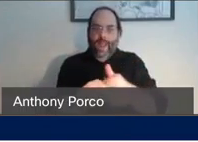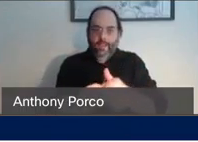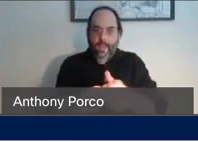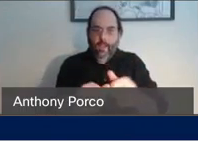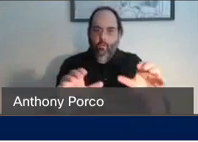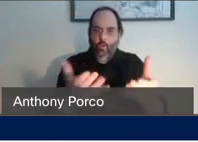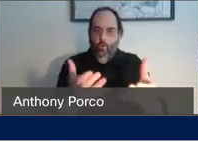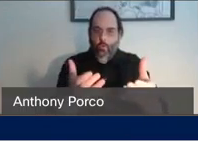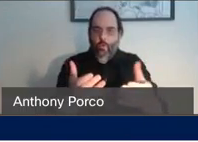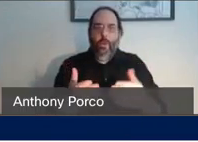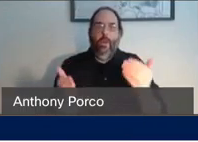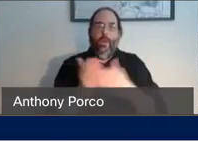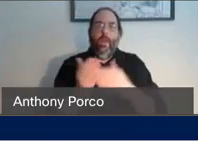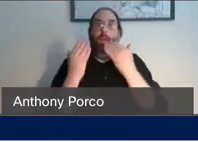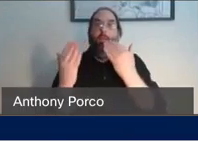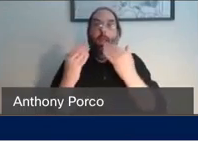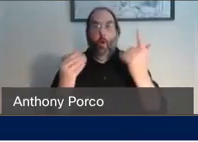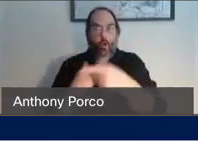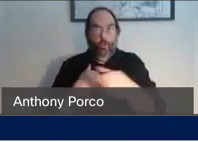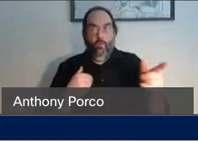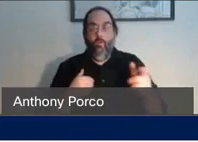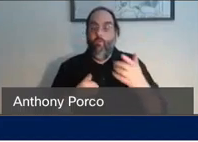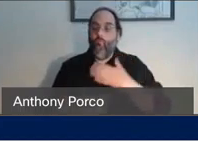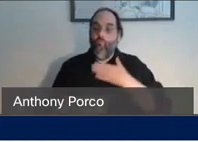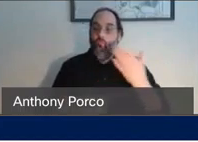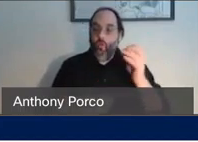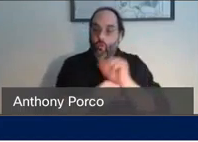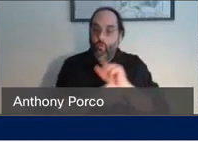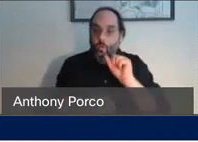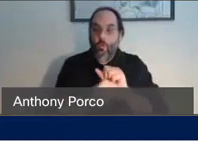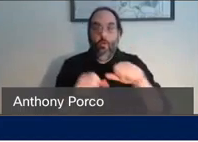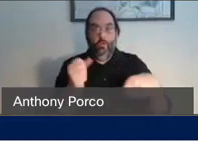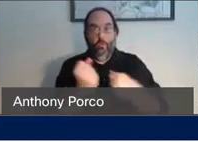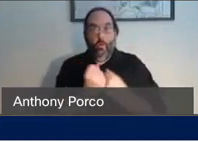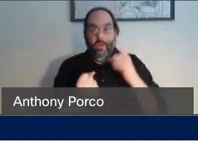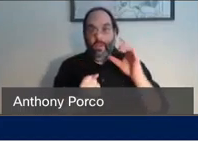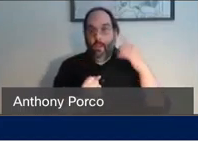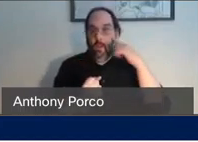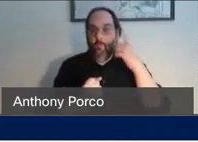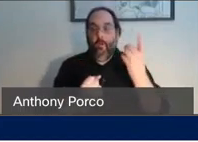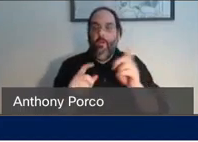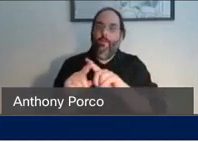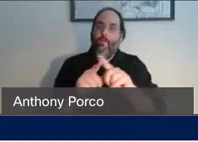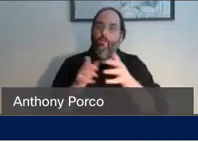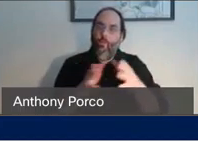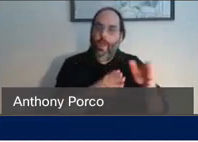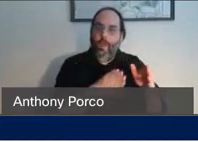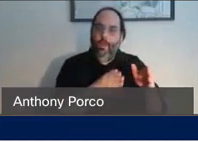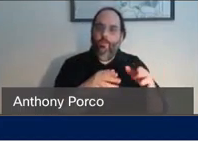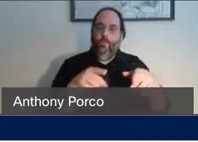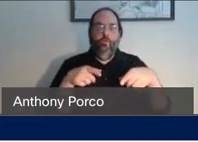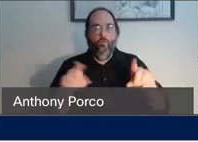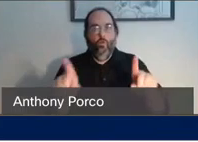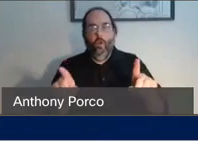Again, thank you all for your willingness to support DC government in various ways throughout the public